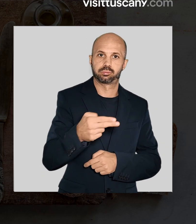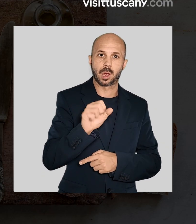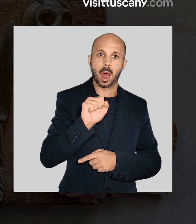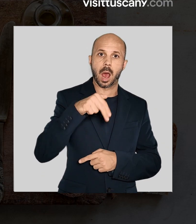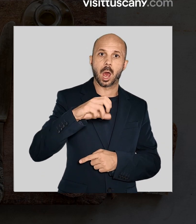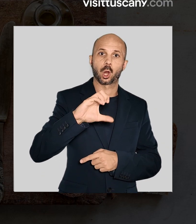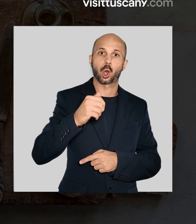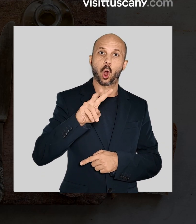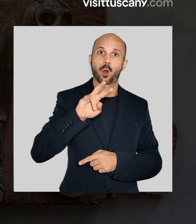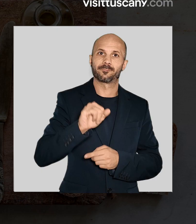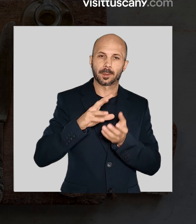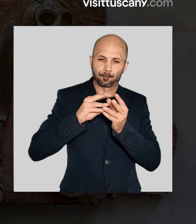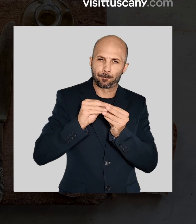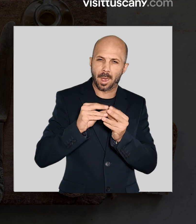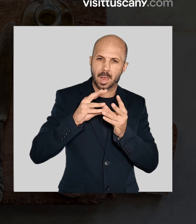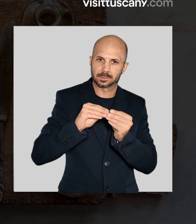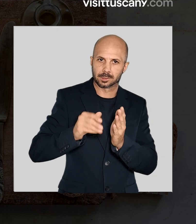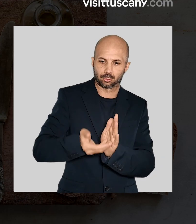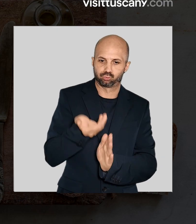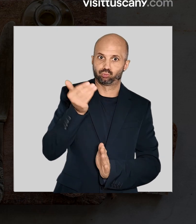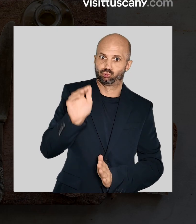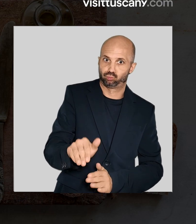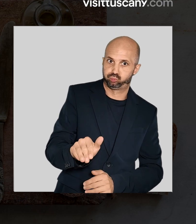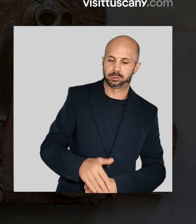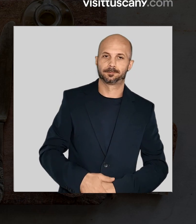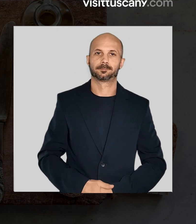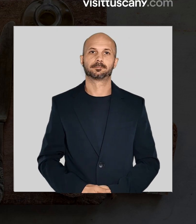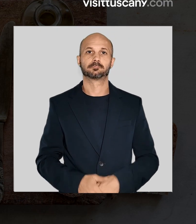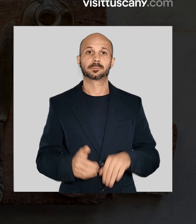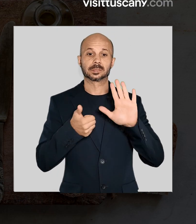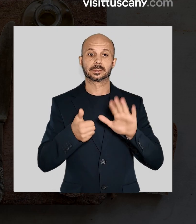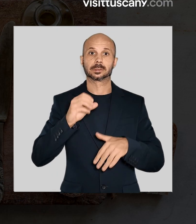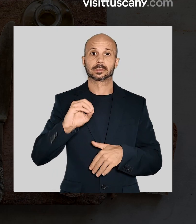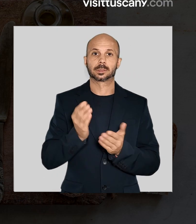60 grams of unsalted butter.